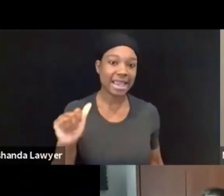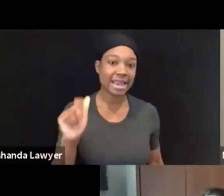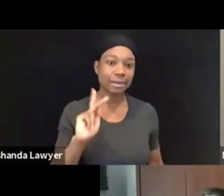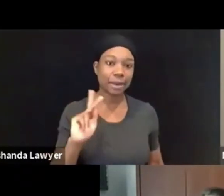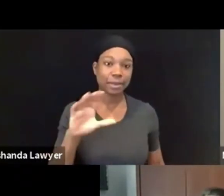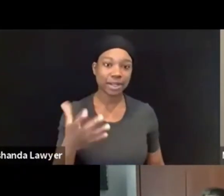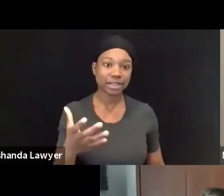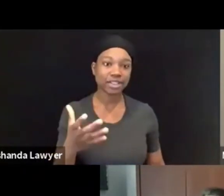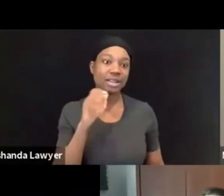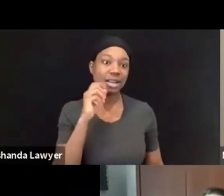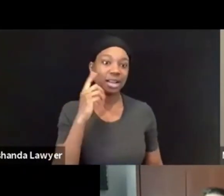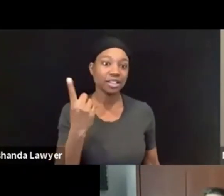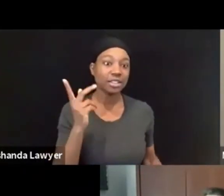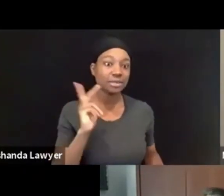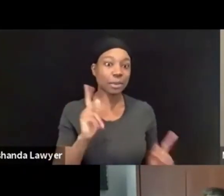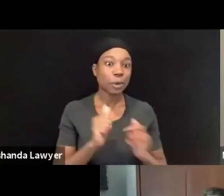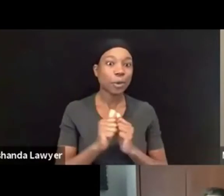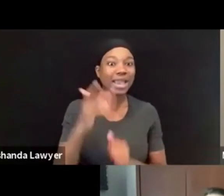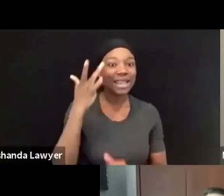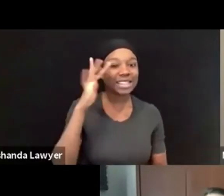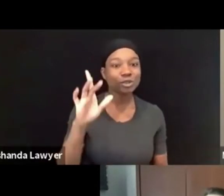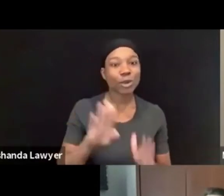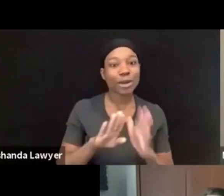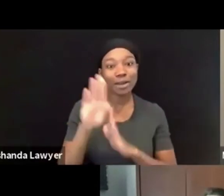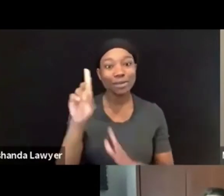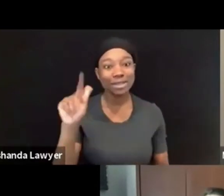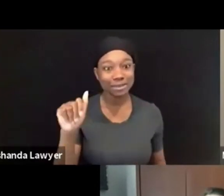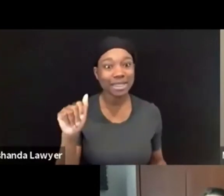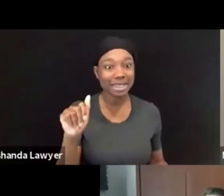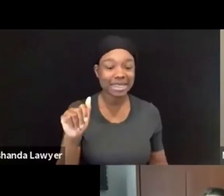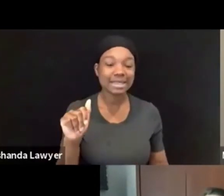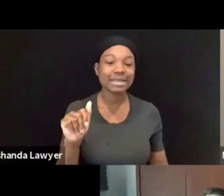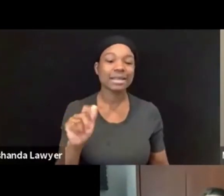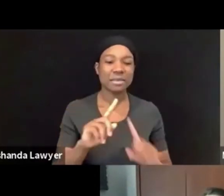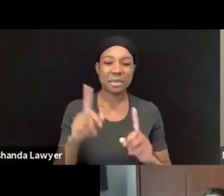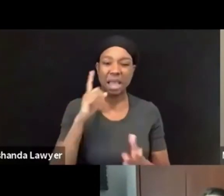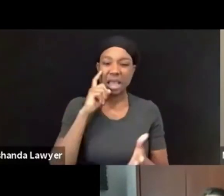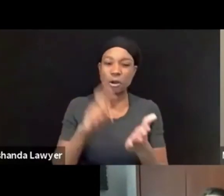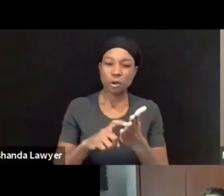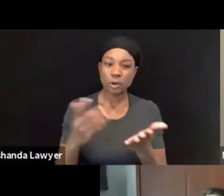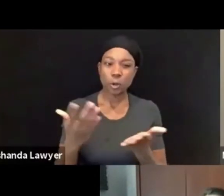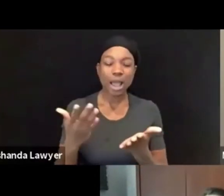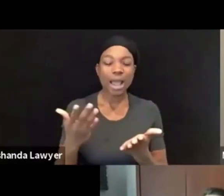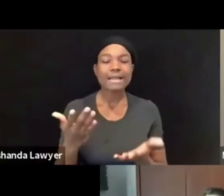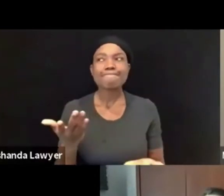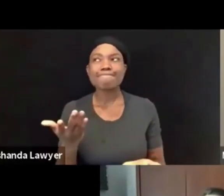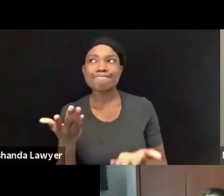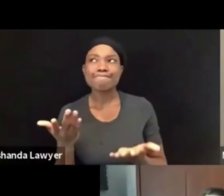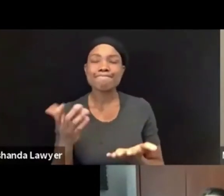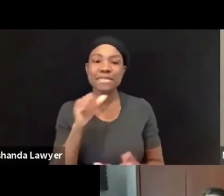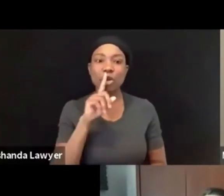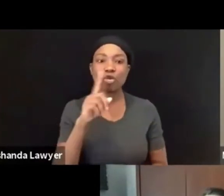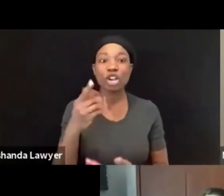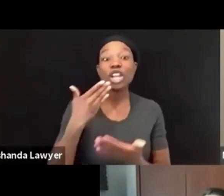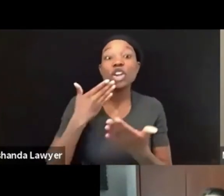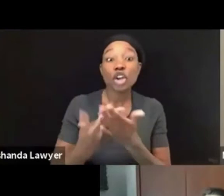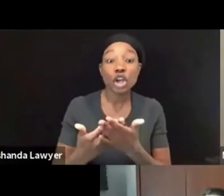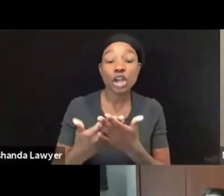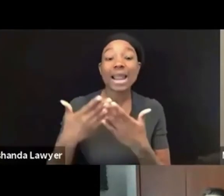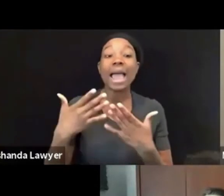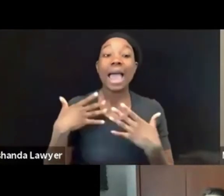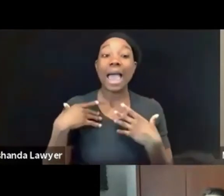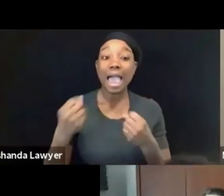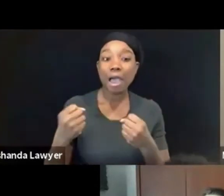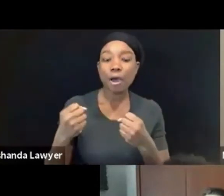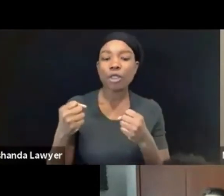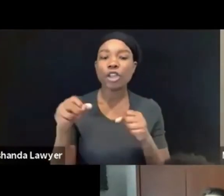like those with intellectual and developmental disability that I focus on, is the lack of good health surveillance data